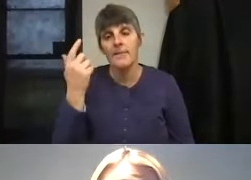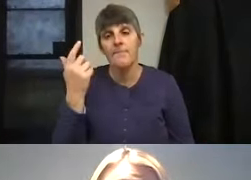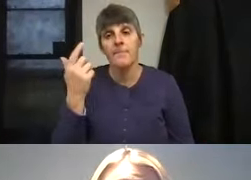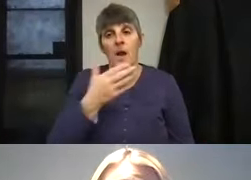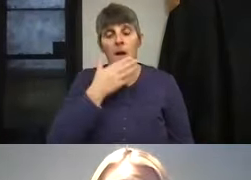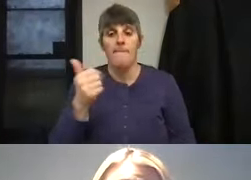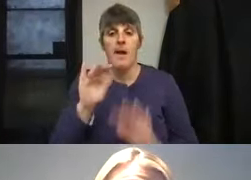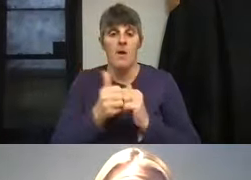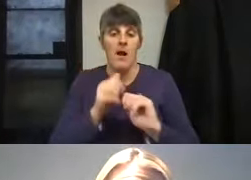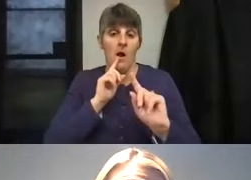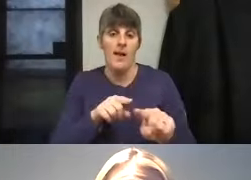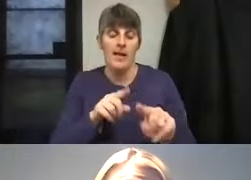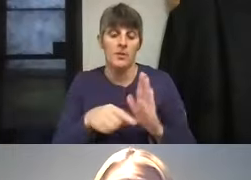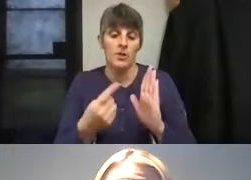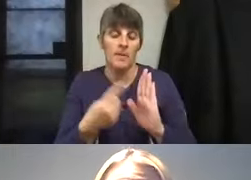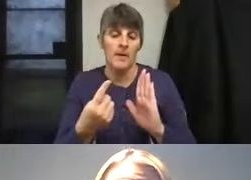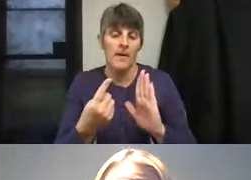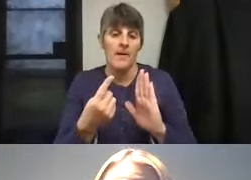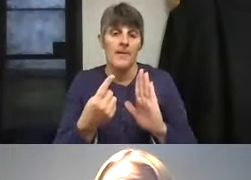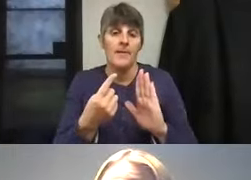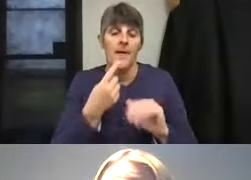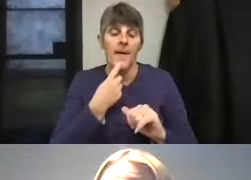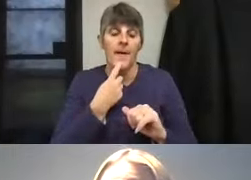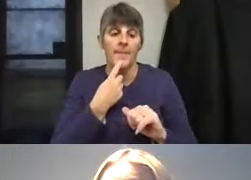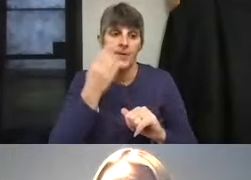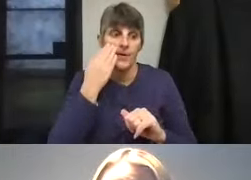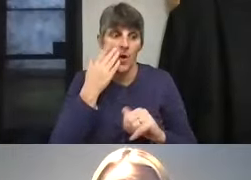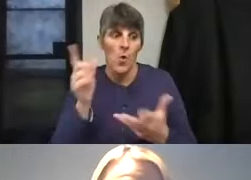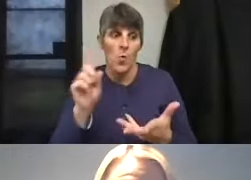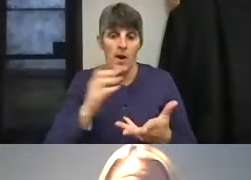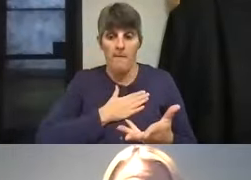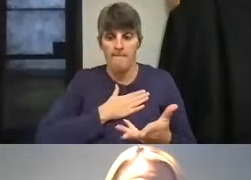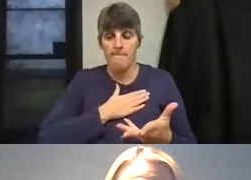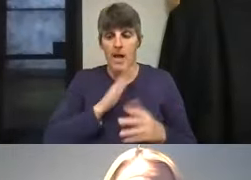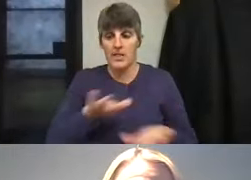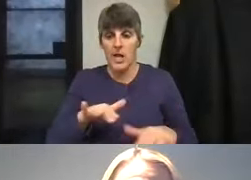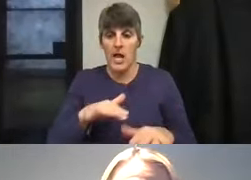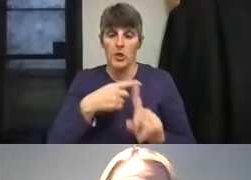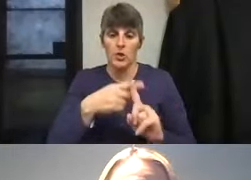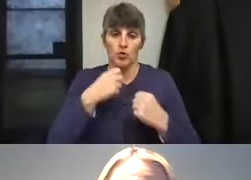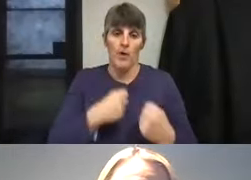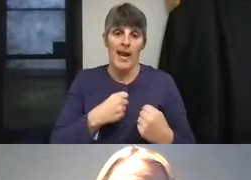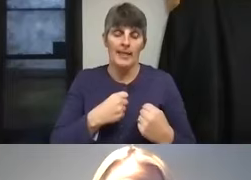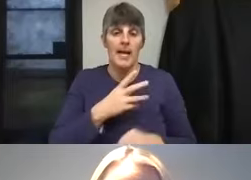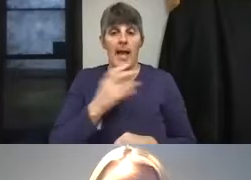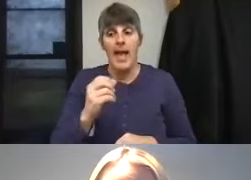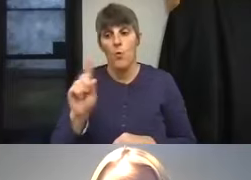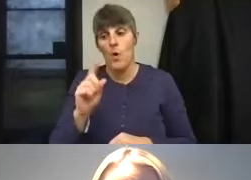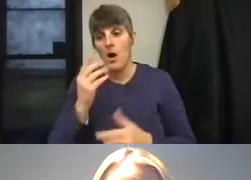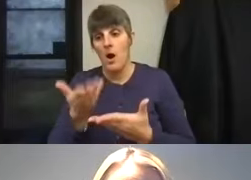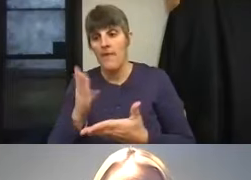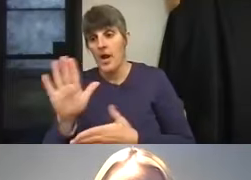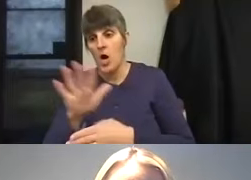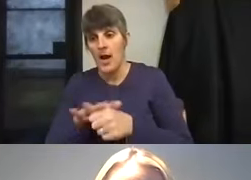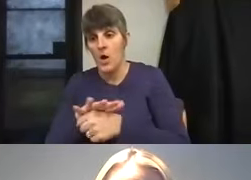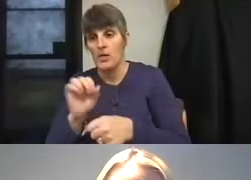better way to approach this sometimes is, where are my child's strengths and where perhaps are their